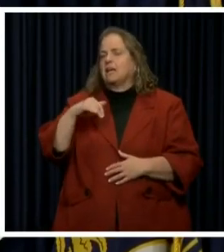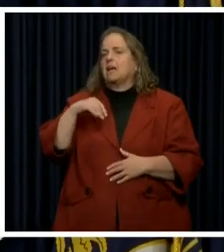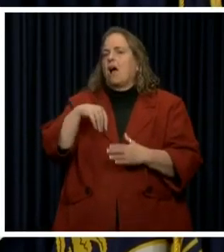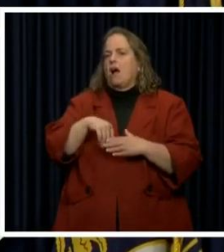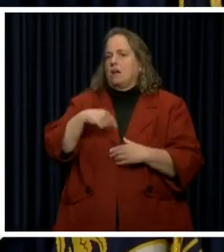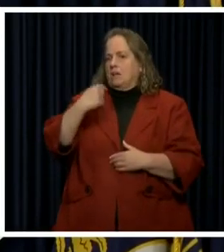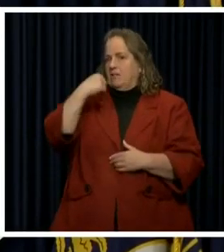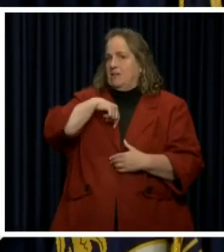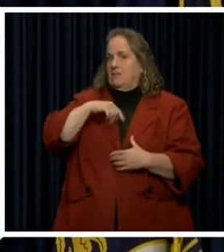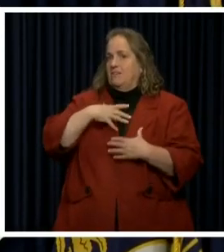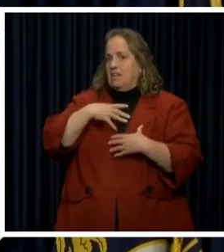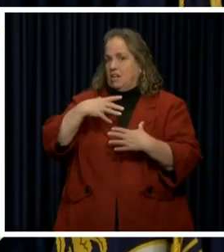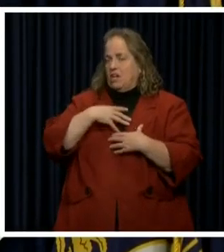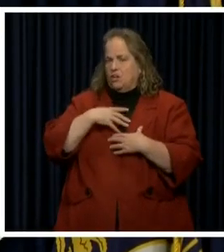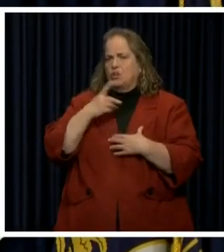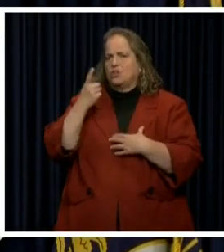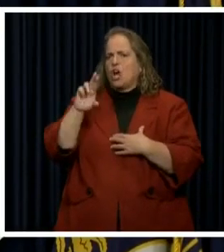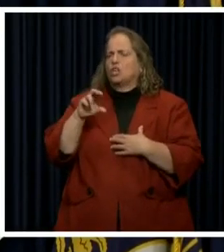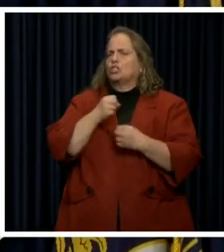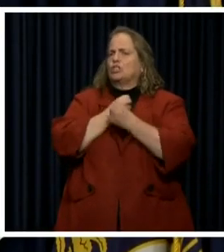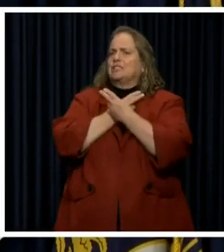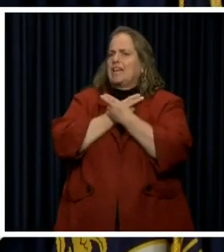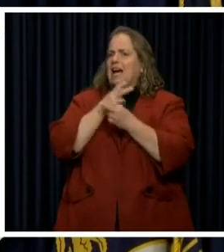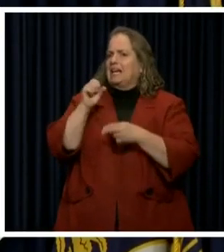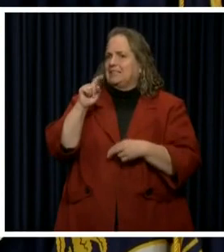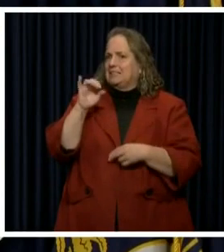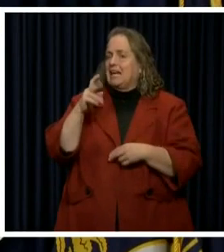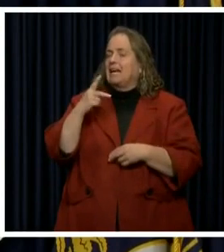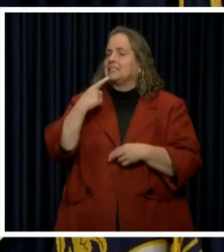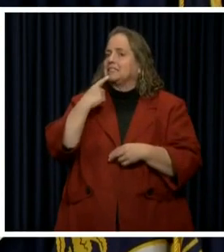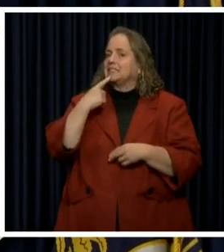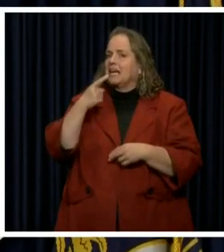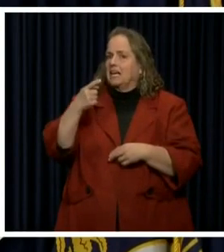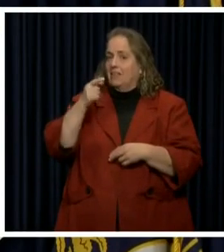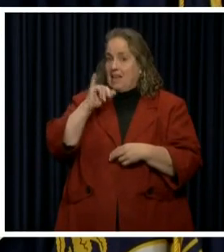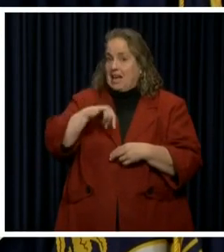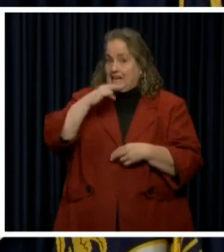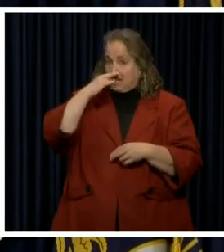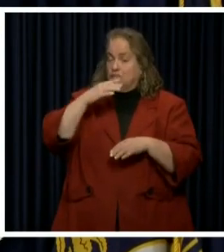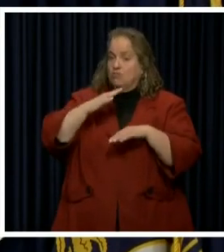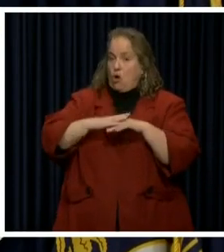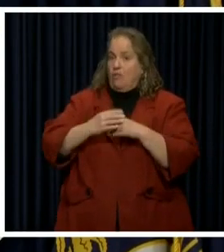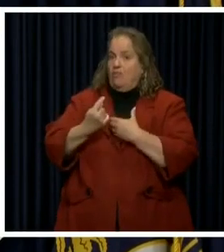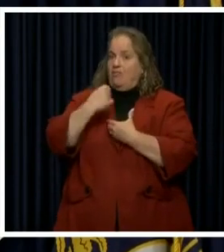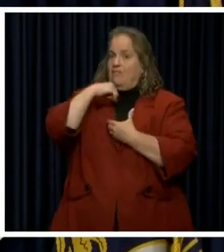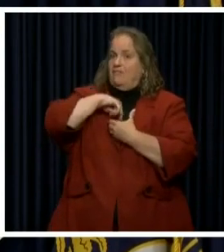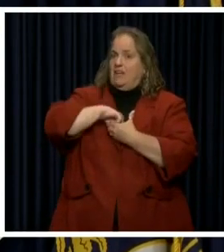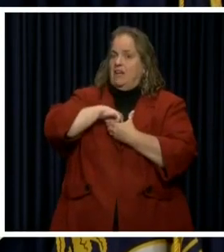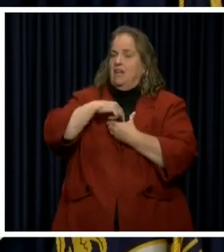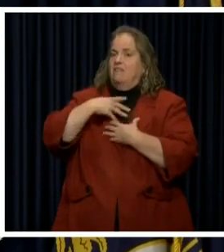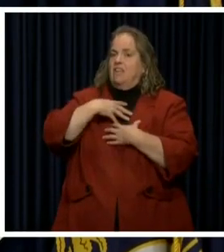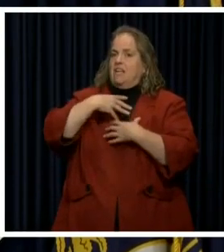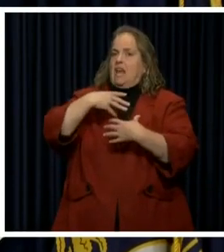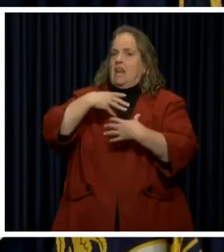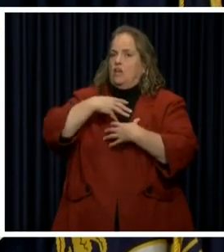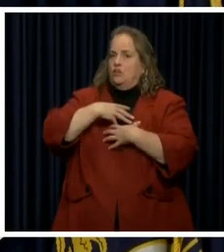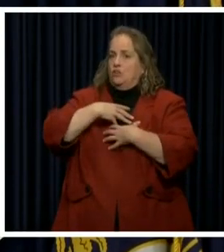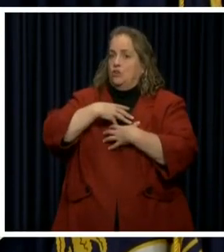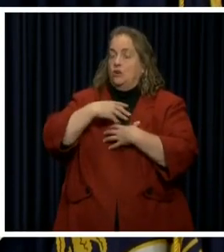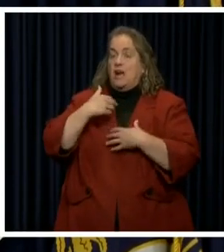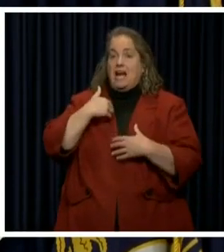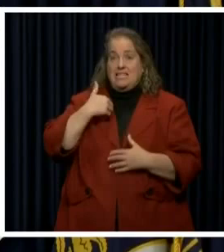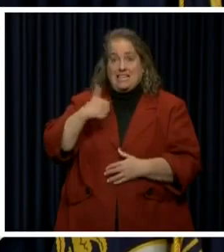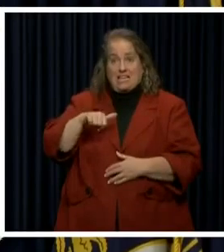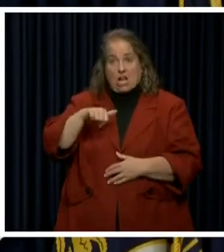syndrome that's related to the virus. Have any other cases of kids suffering from that syndrome been identified in the state so far? So